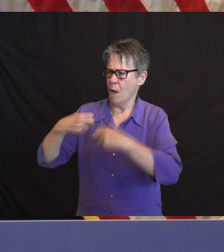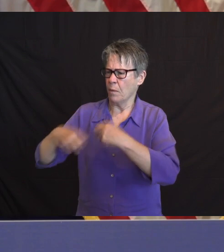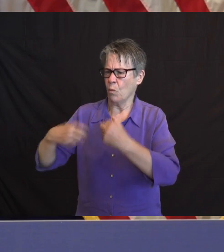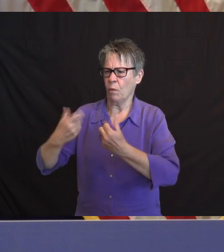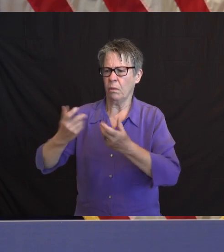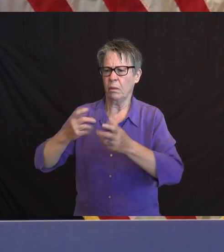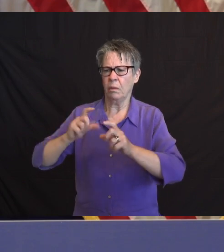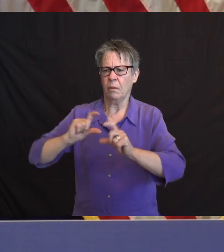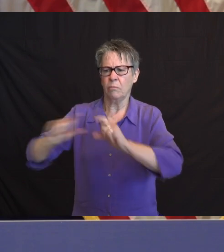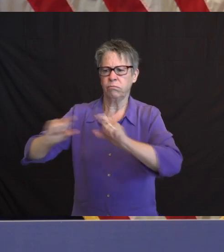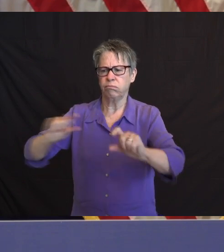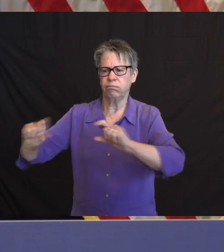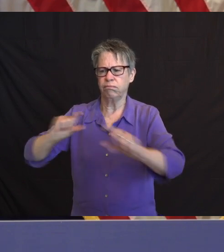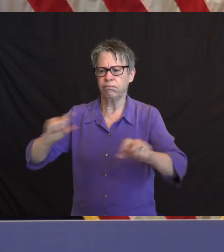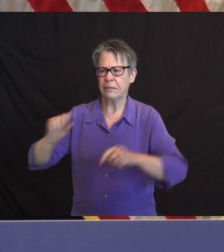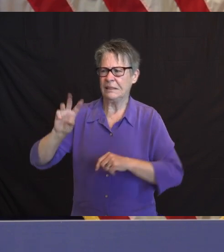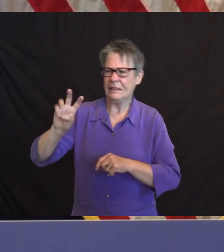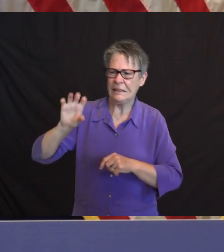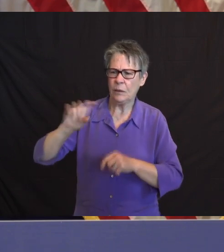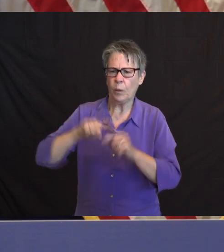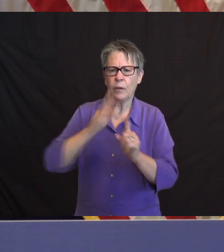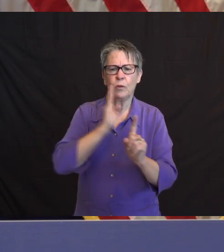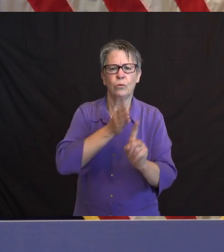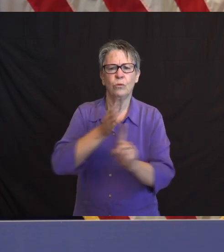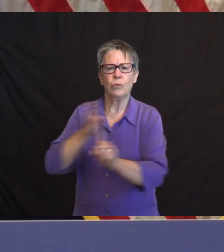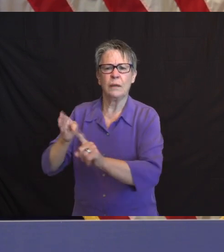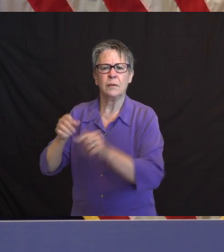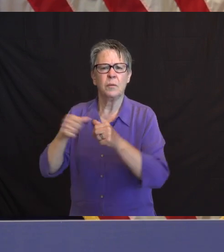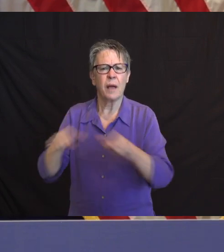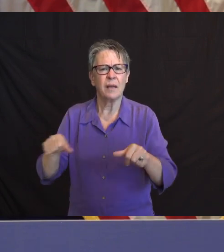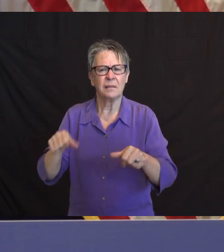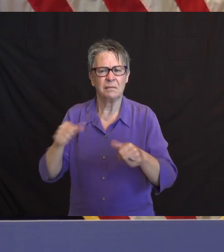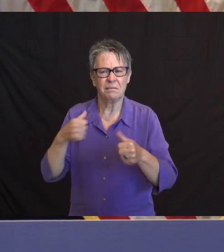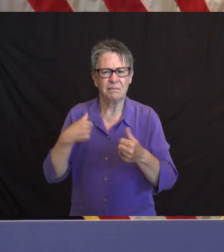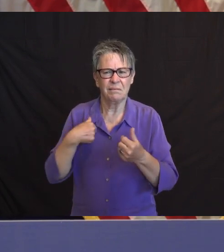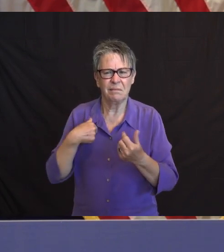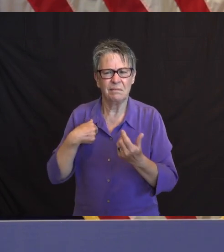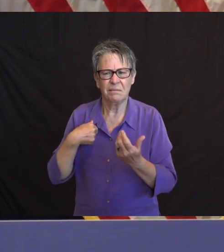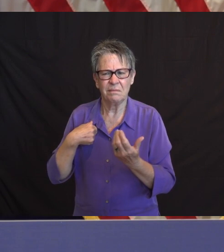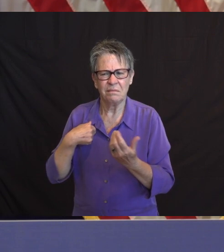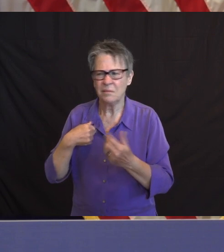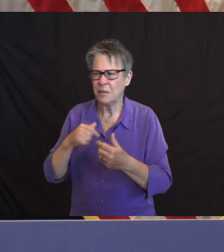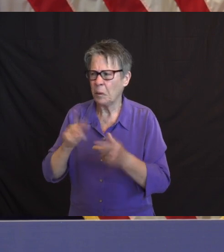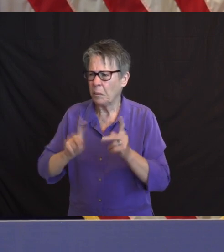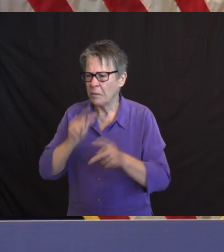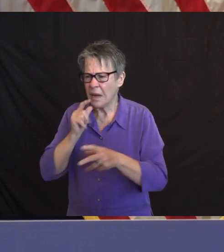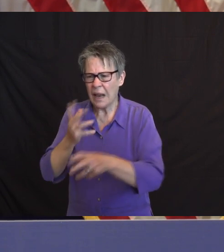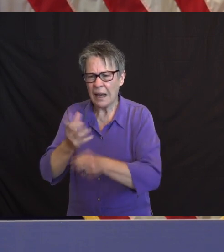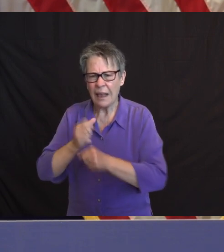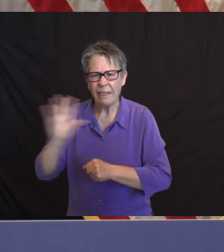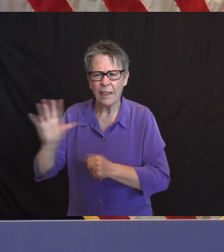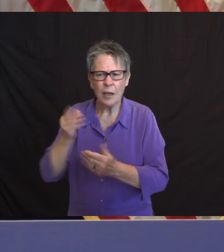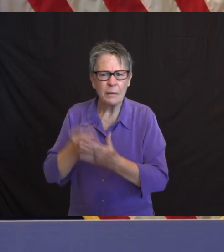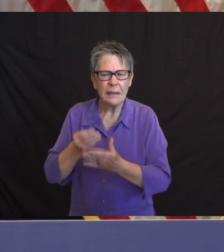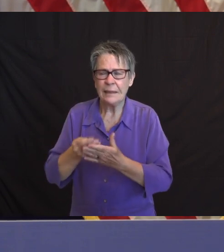a systems failure this weekend. Again, I'll leave it to Kevin to answer